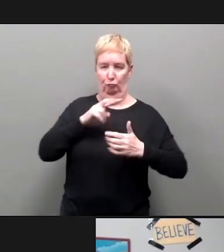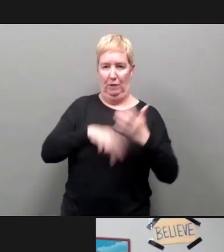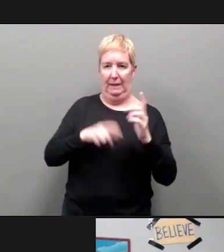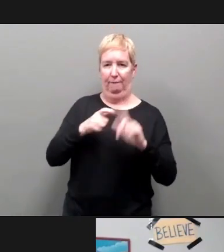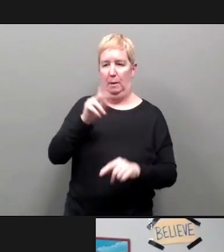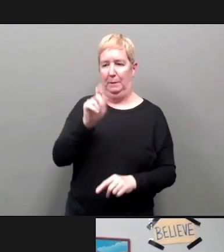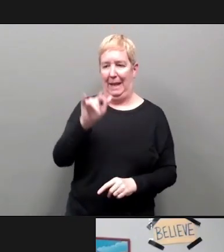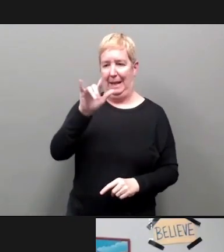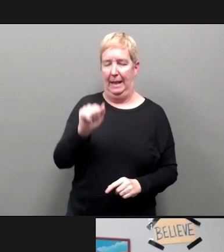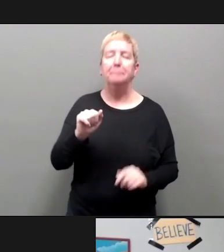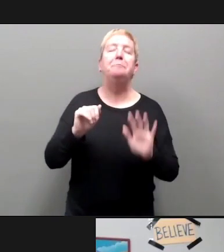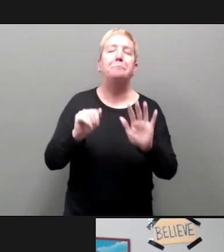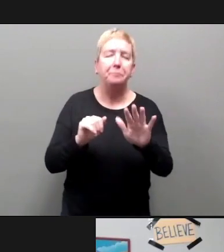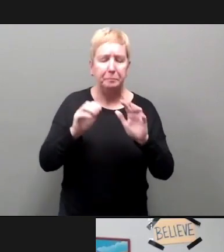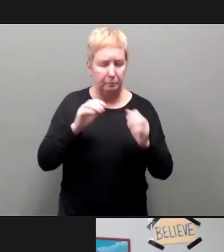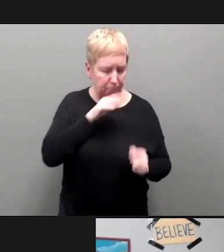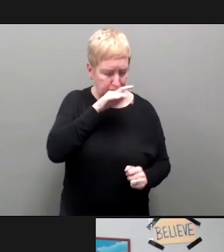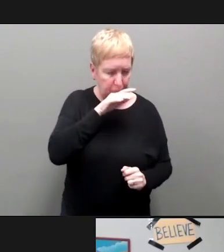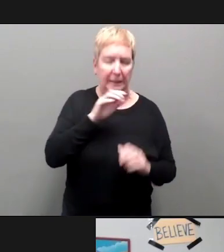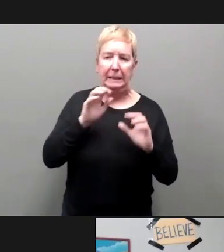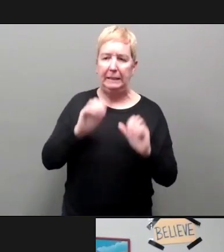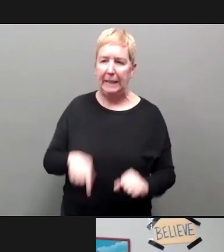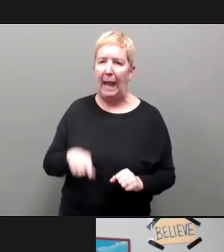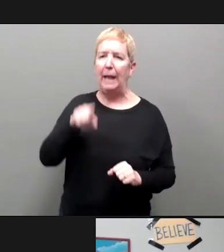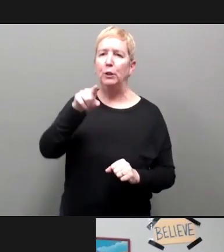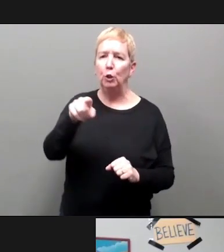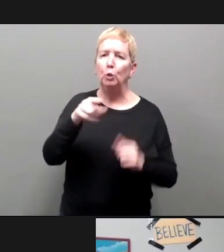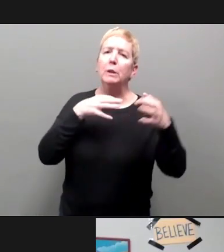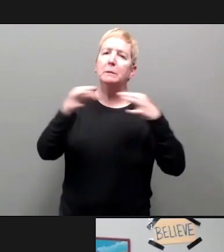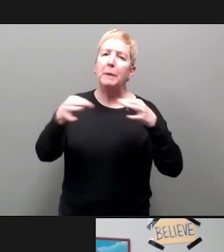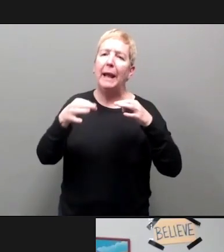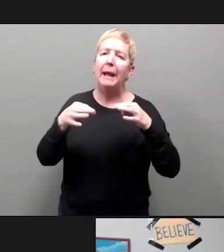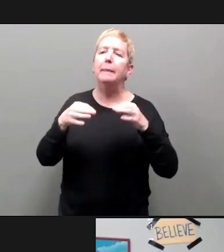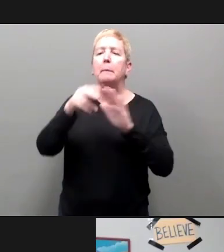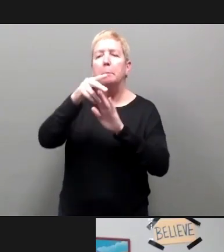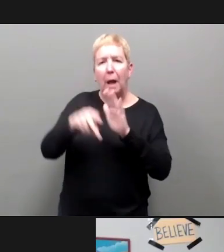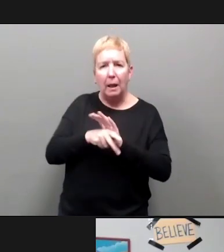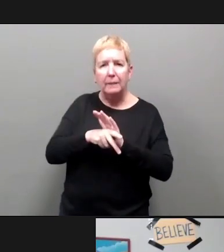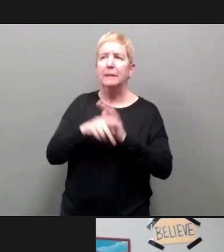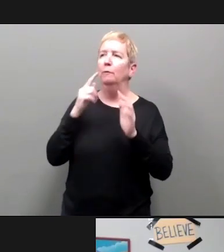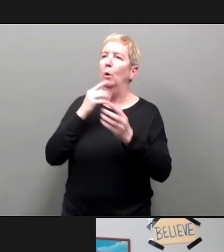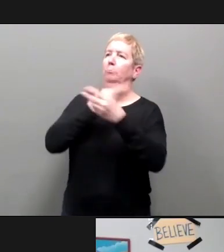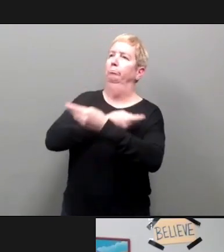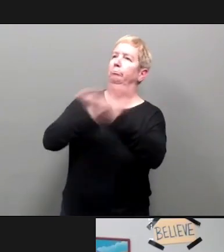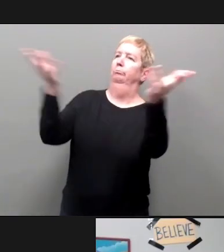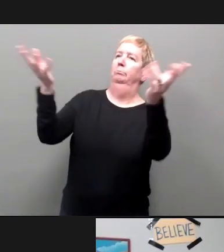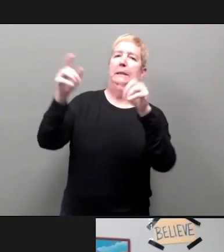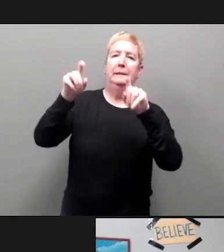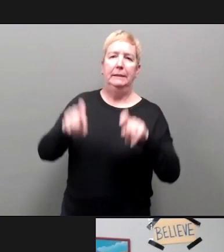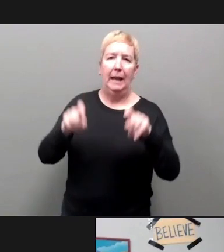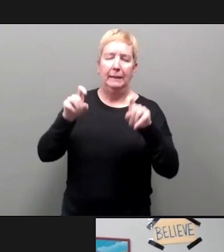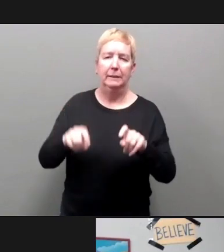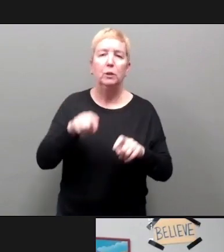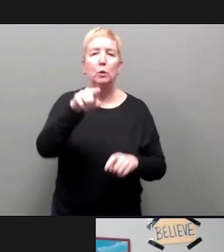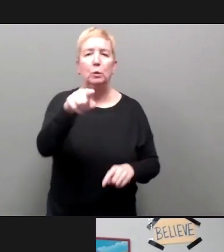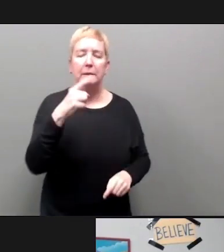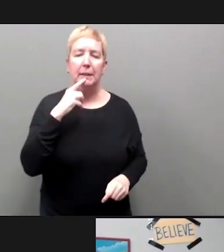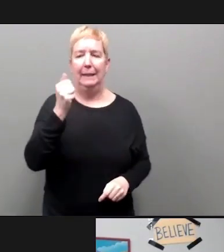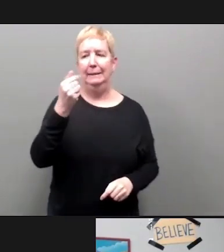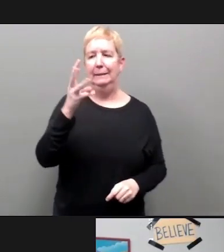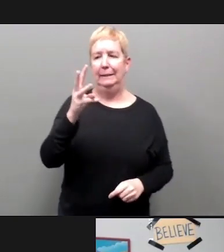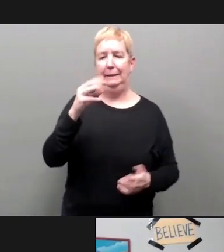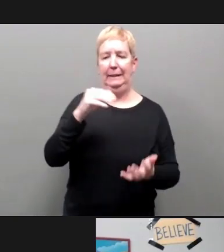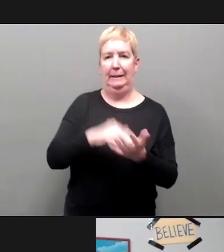more detail about the distribution for at-home tests? I noticed that DOH had funding procurement of $16,000 in